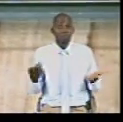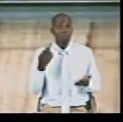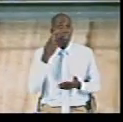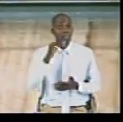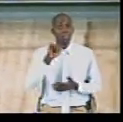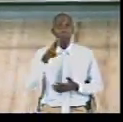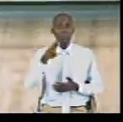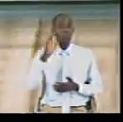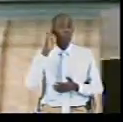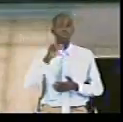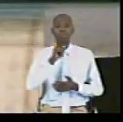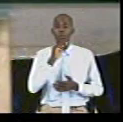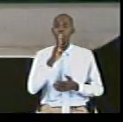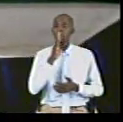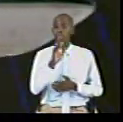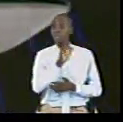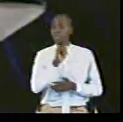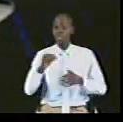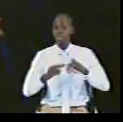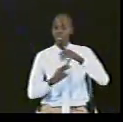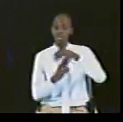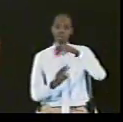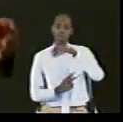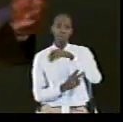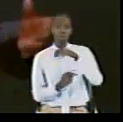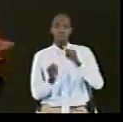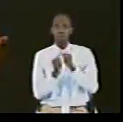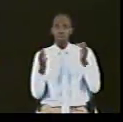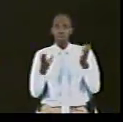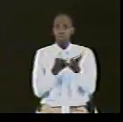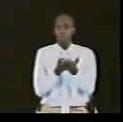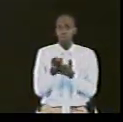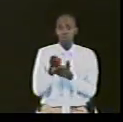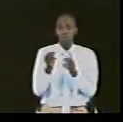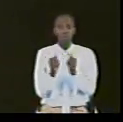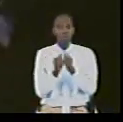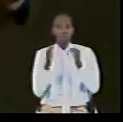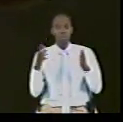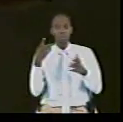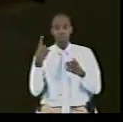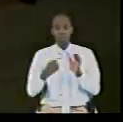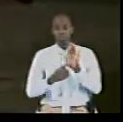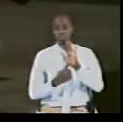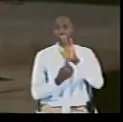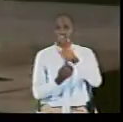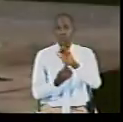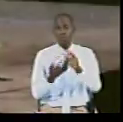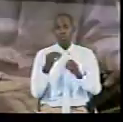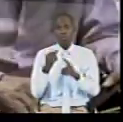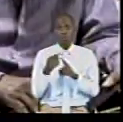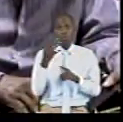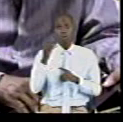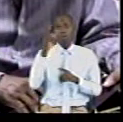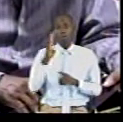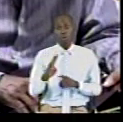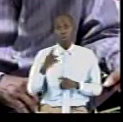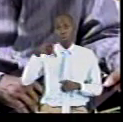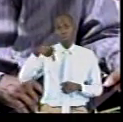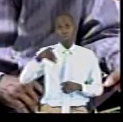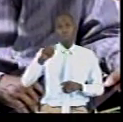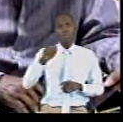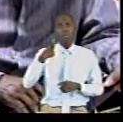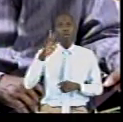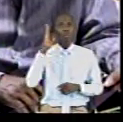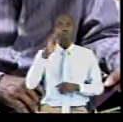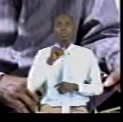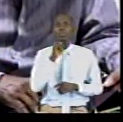pillar. Without the truth, without the revelation, Peter could not be a pillar.